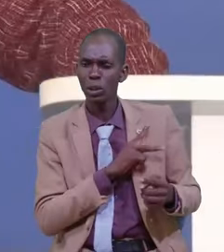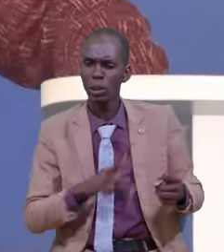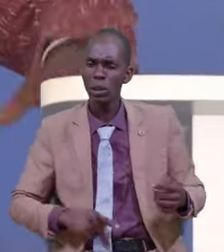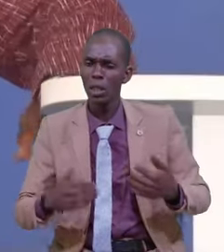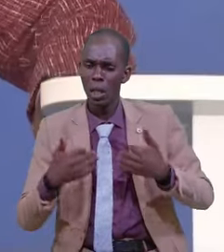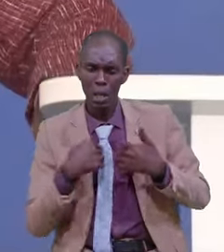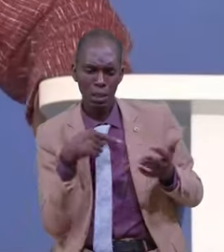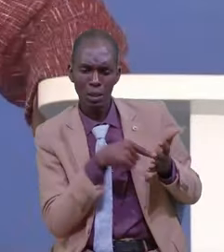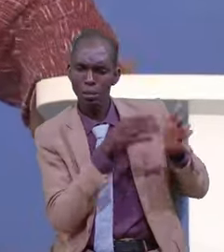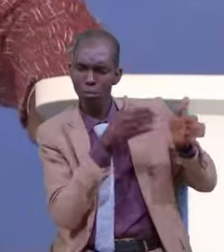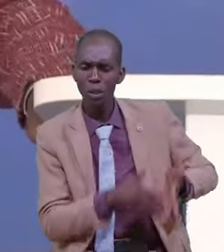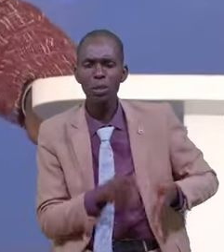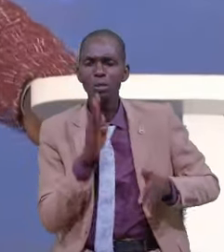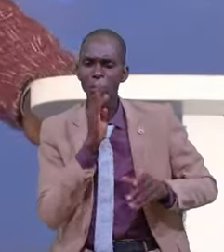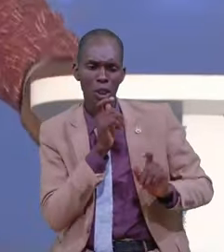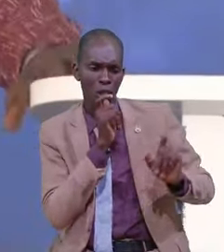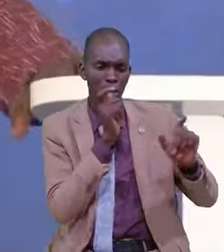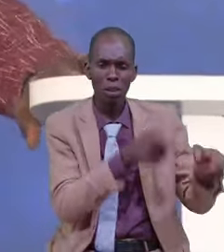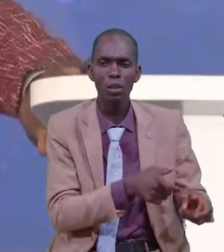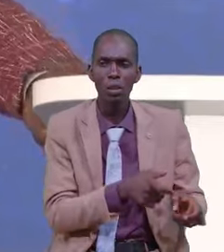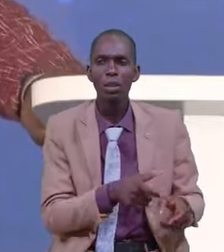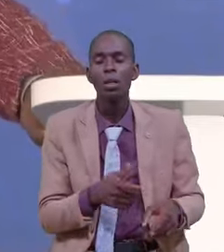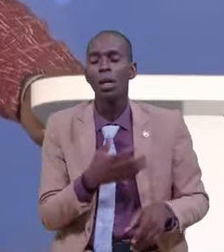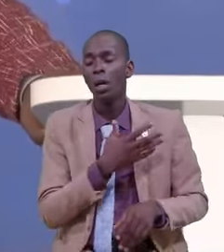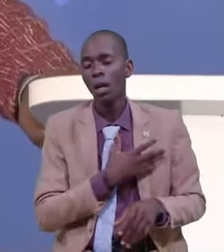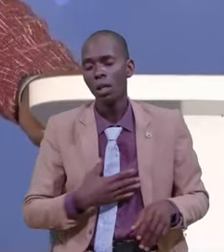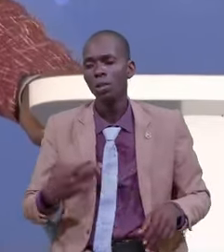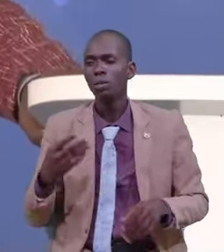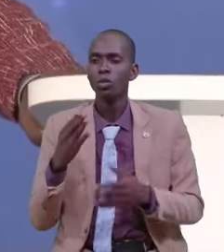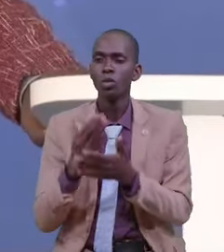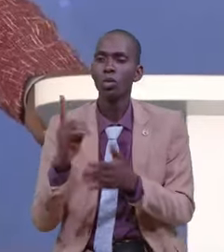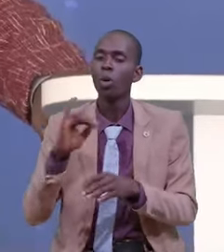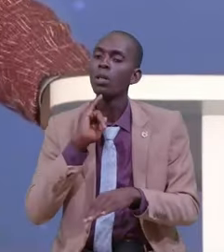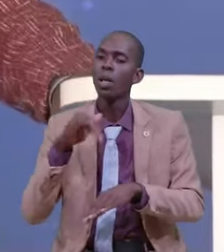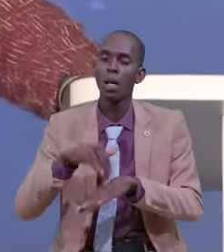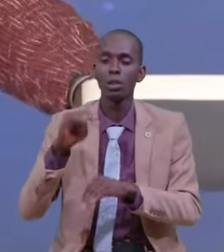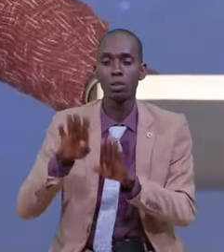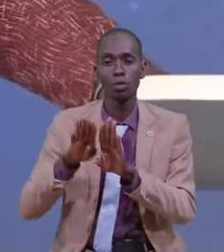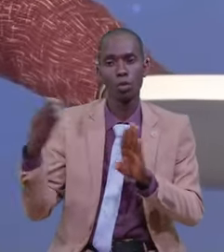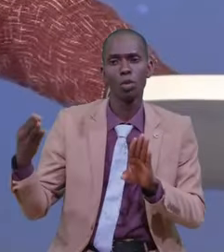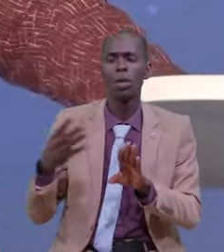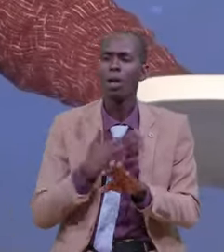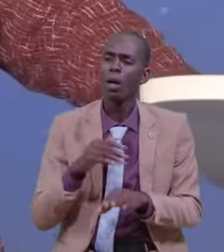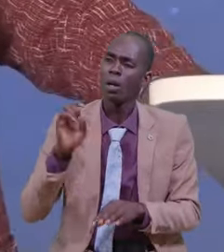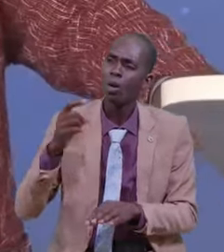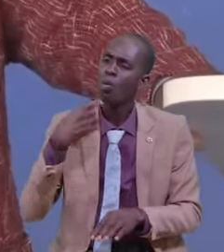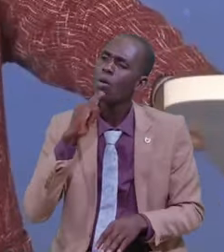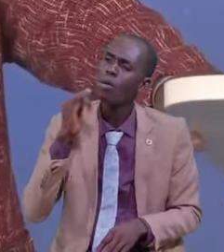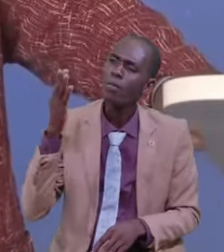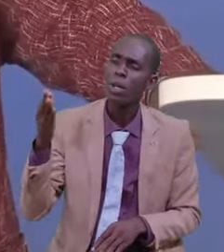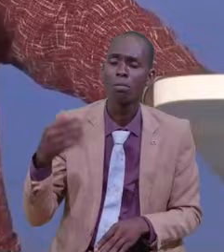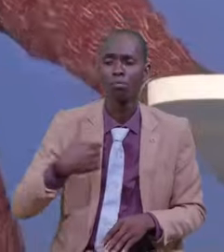said, Haman, let him come, let him come. And the king did not allow him to talk